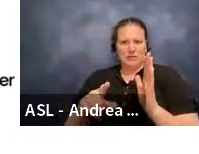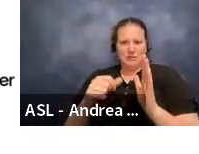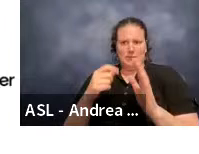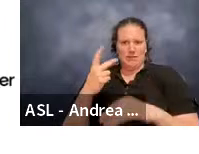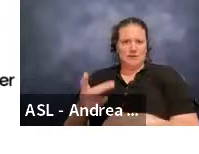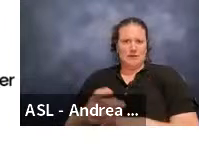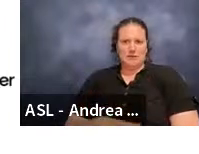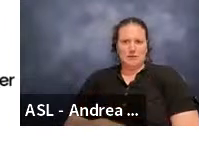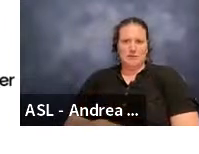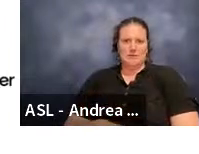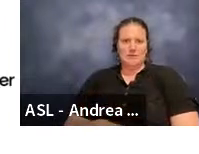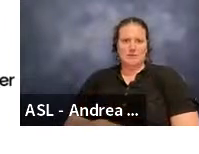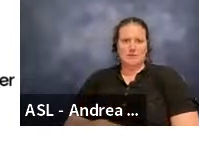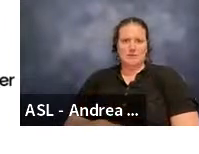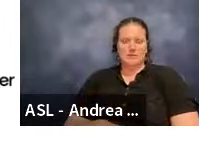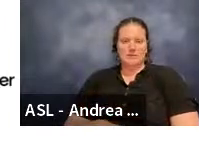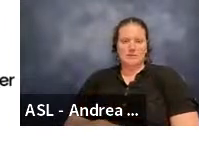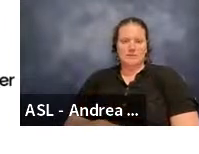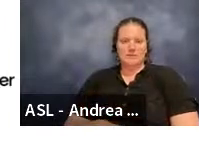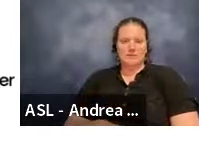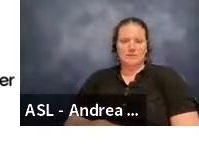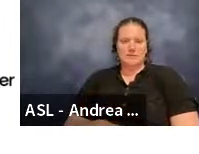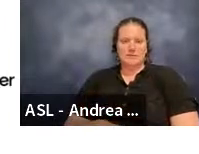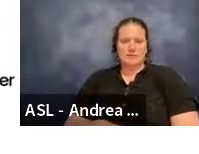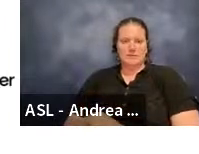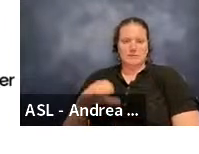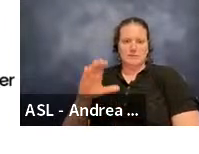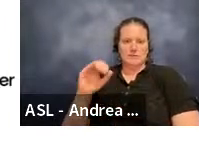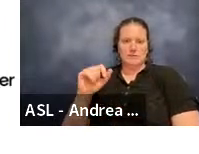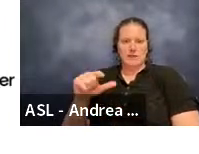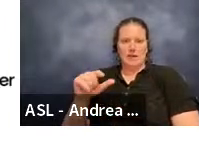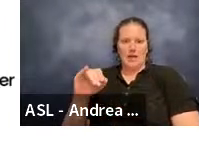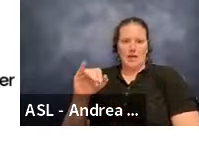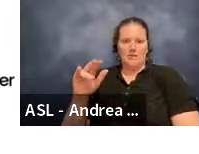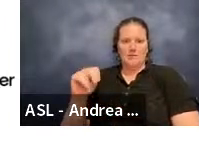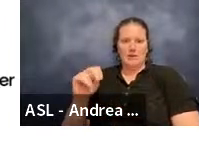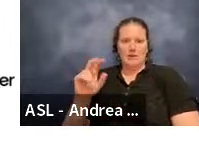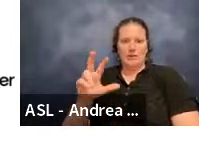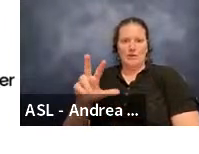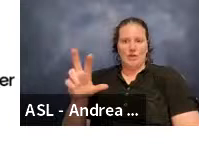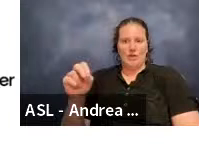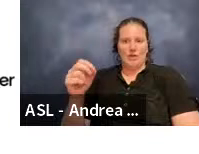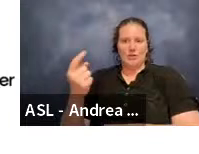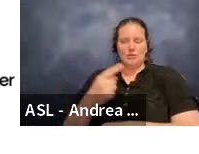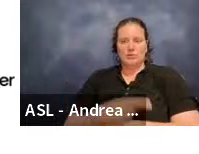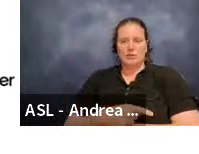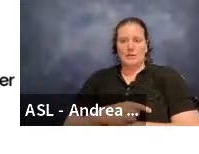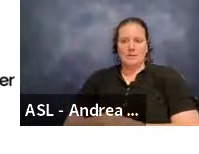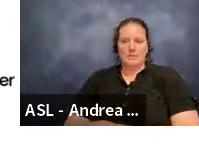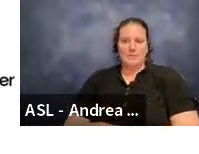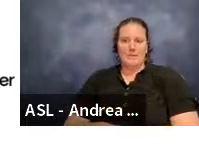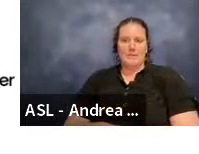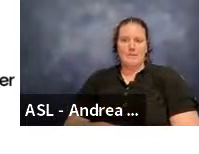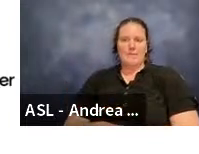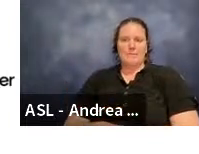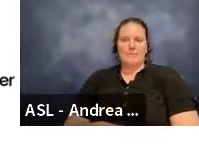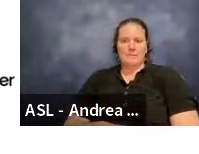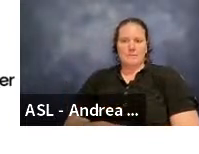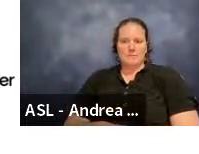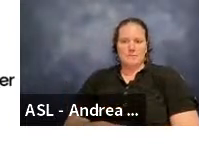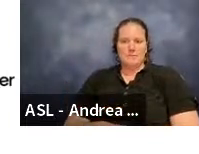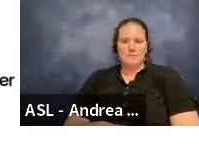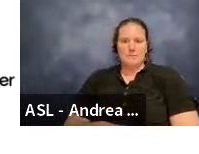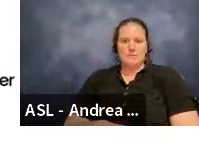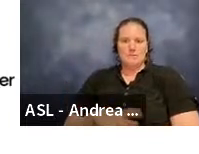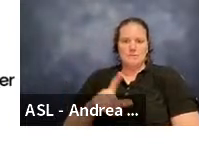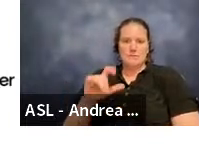it. Okay, it's from the CAG admin at 3:30 today. There was a link with